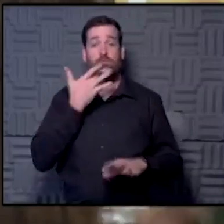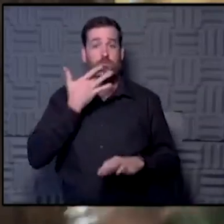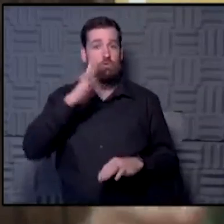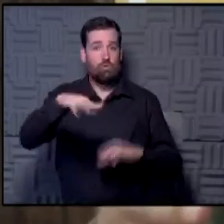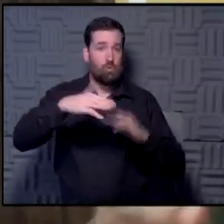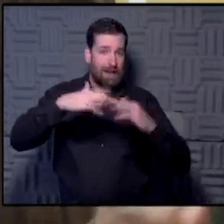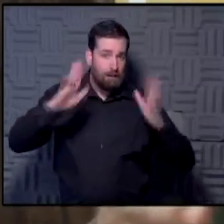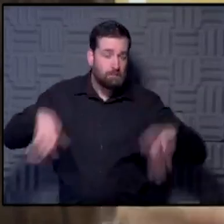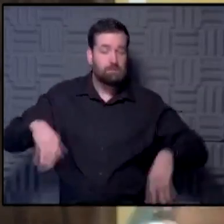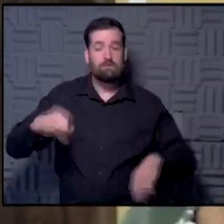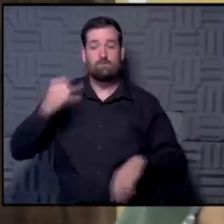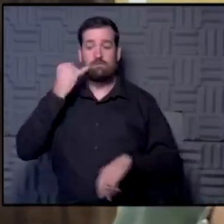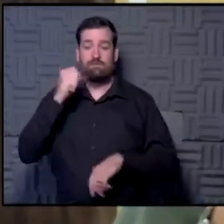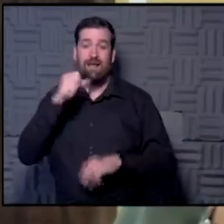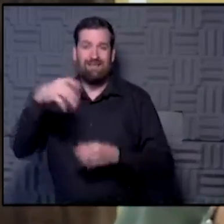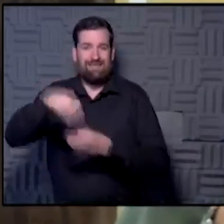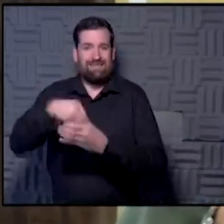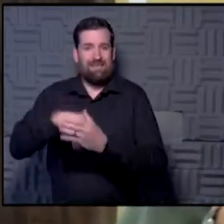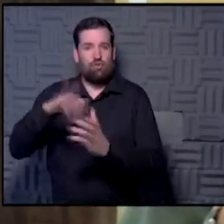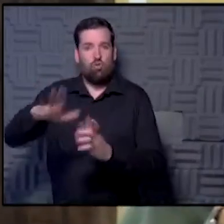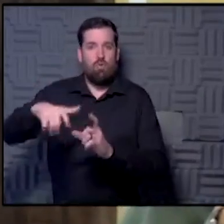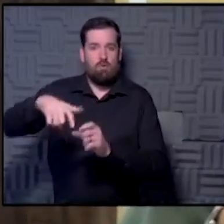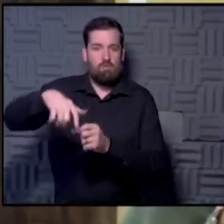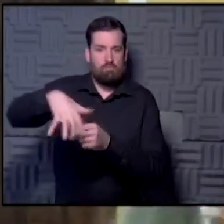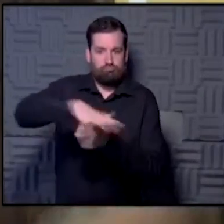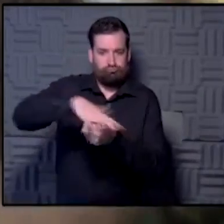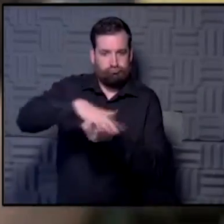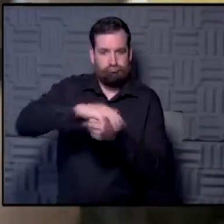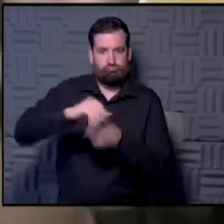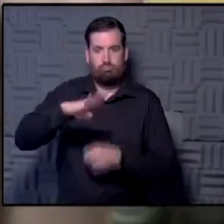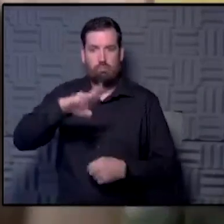household, if not within your bubble. But, you don't want to